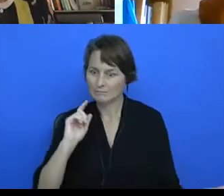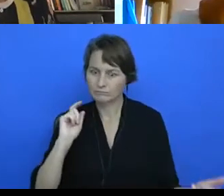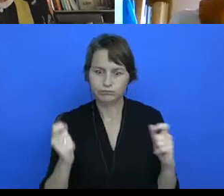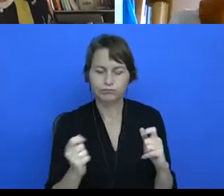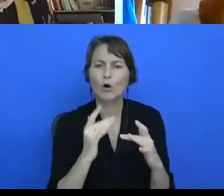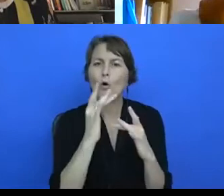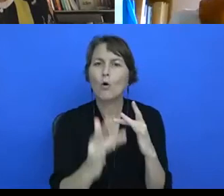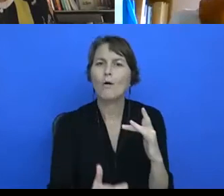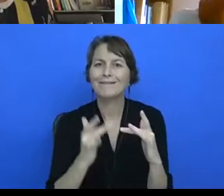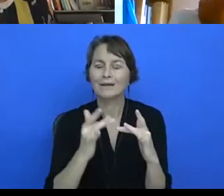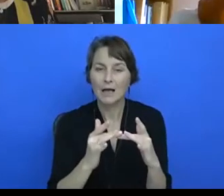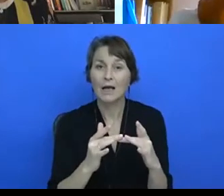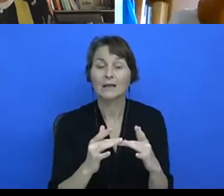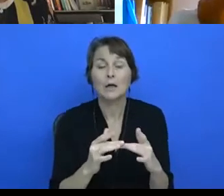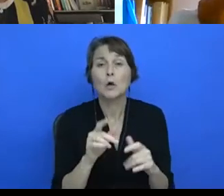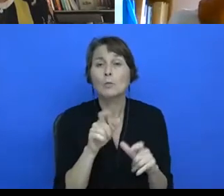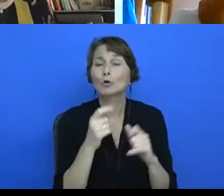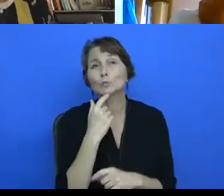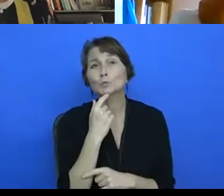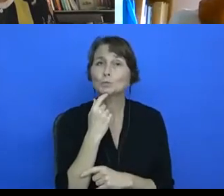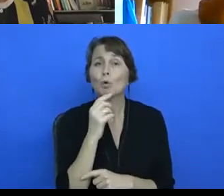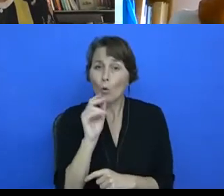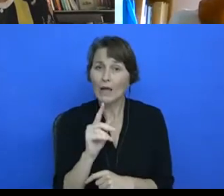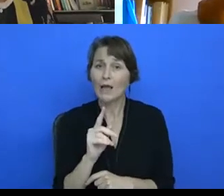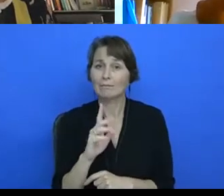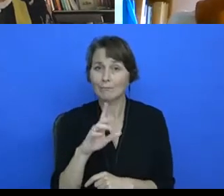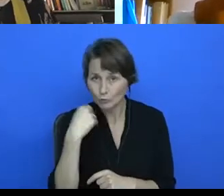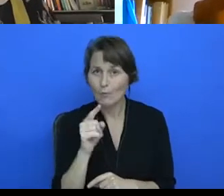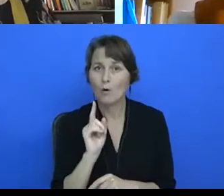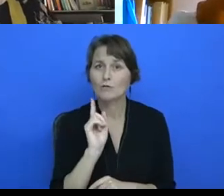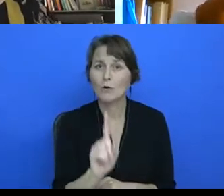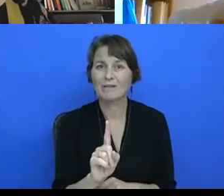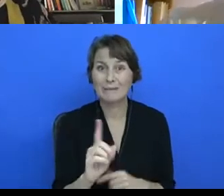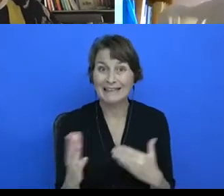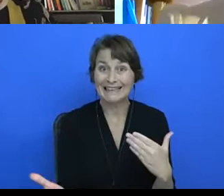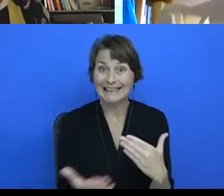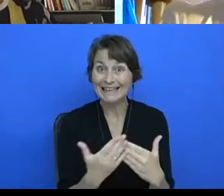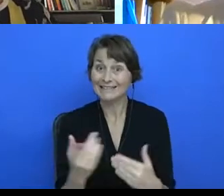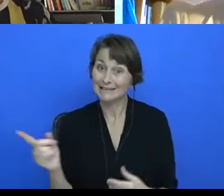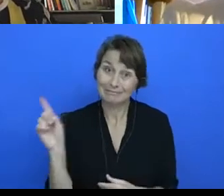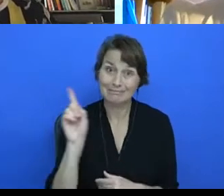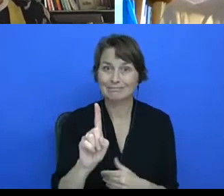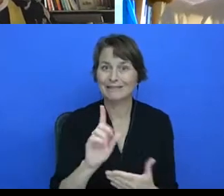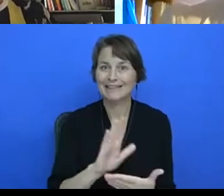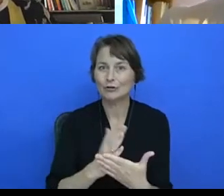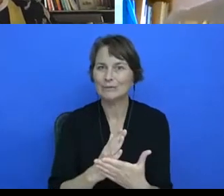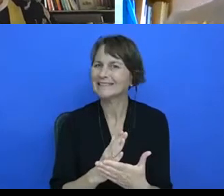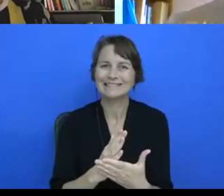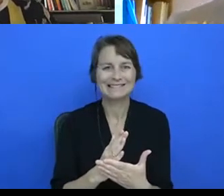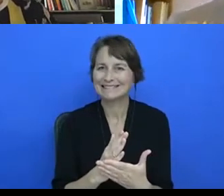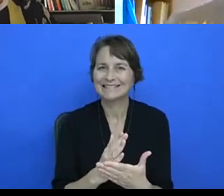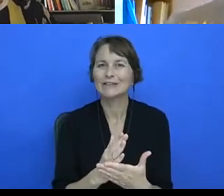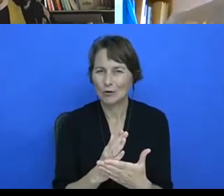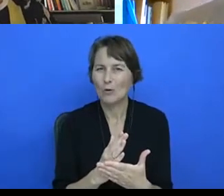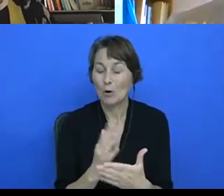as easy to organize sign language interpreting and accessibility. So one of the things I think that we need to change as we move forward